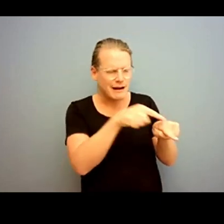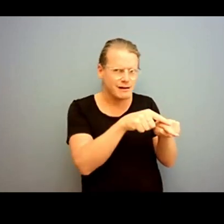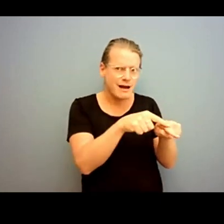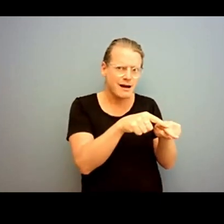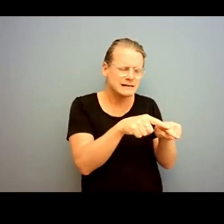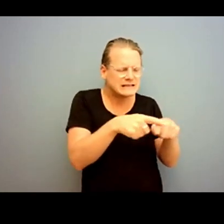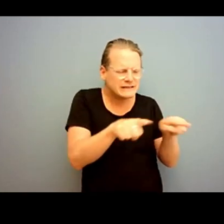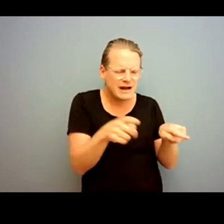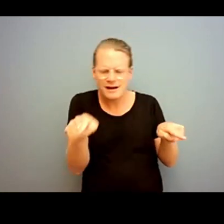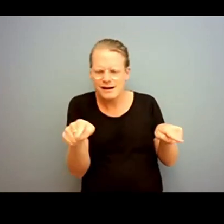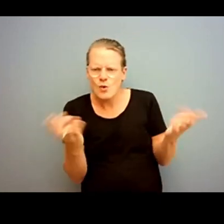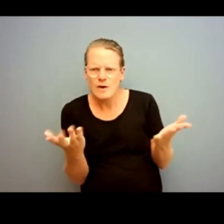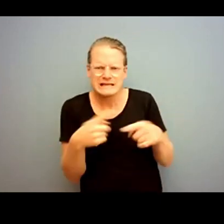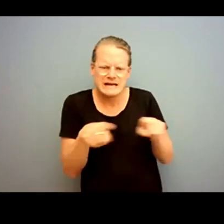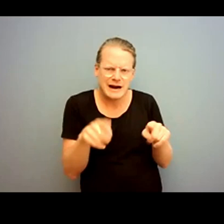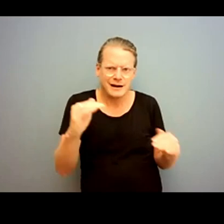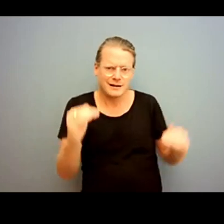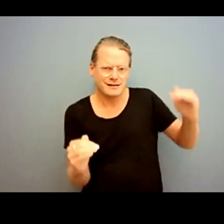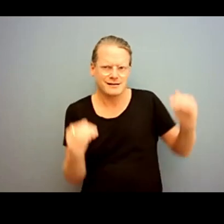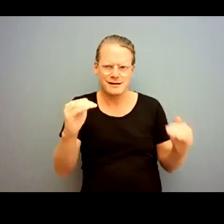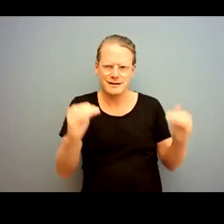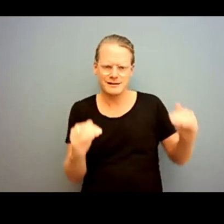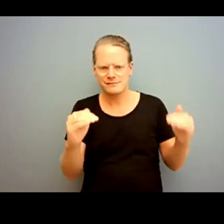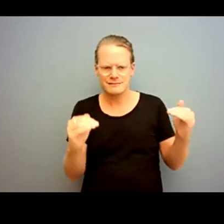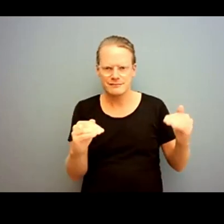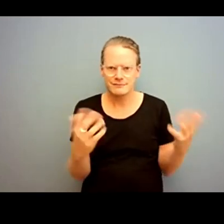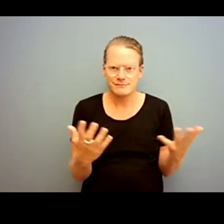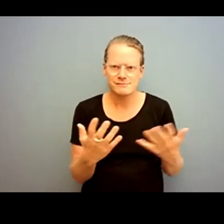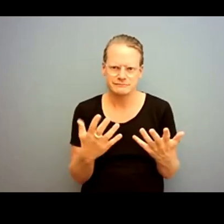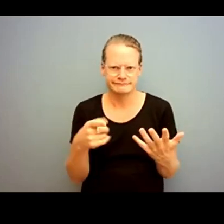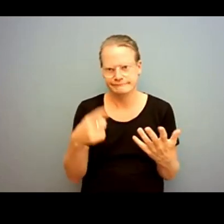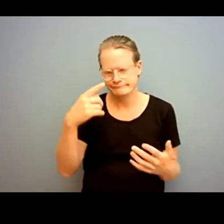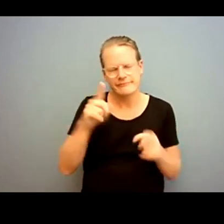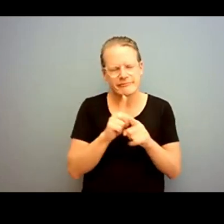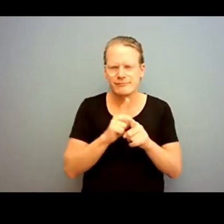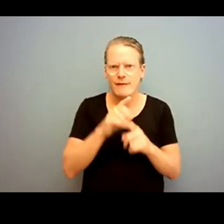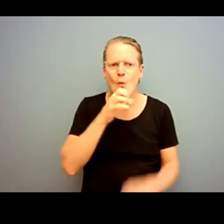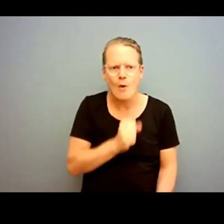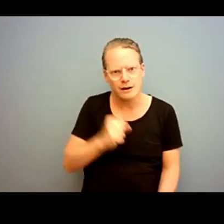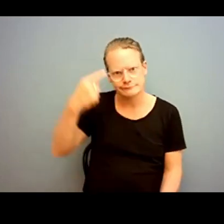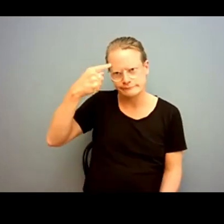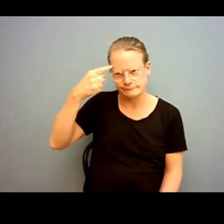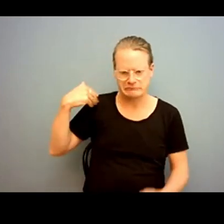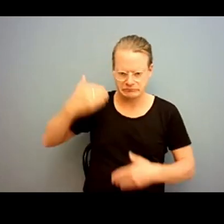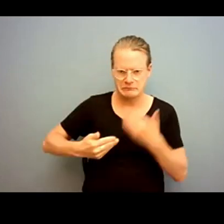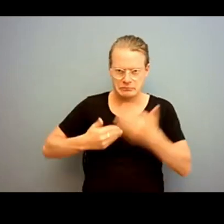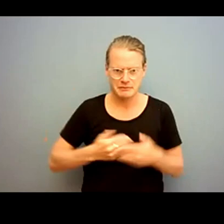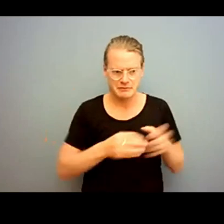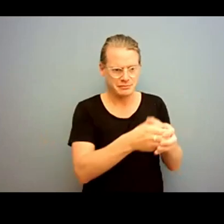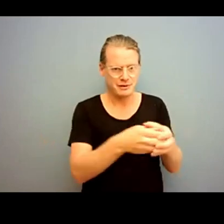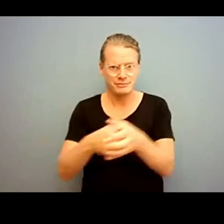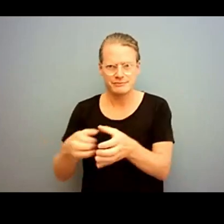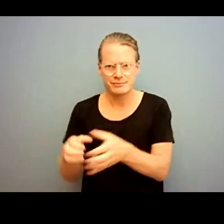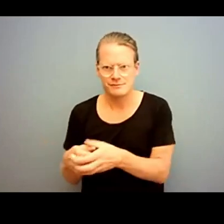remedy would have to be identified. Well, none of us are born with a single identity.